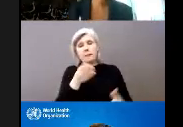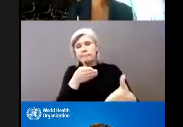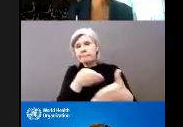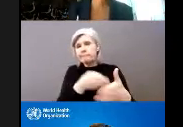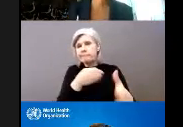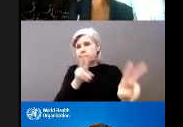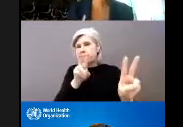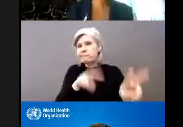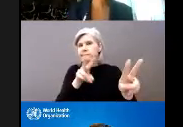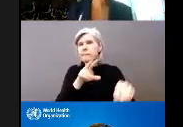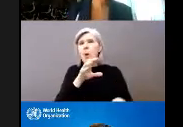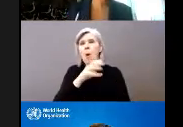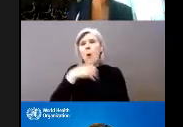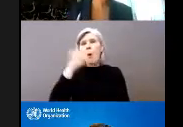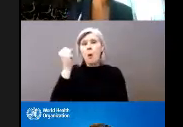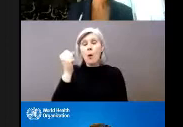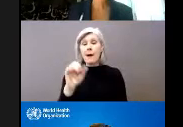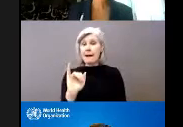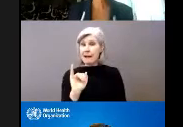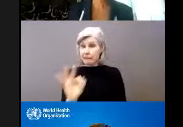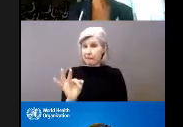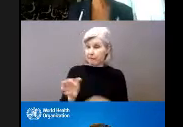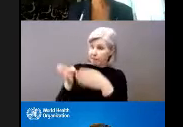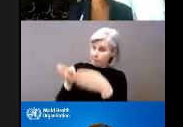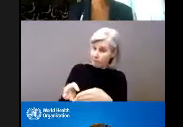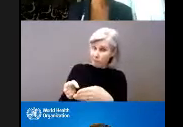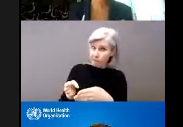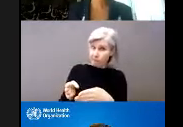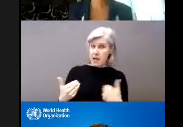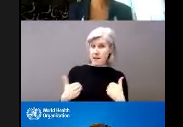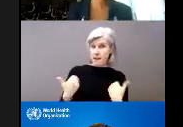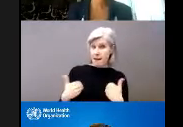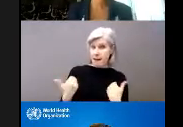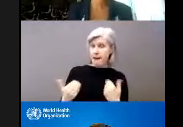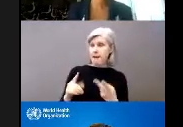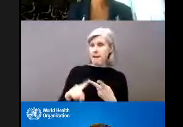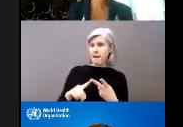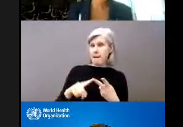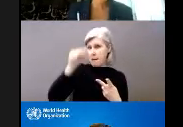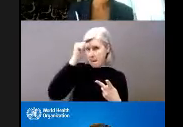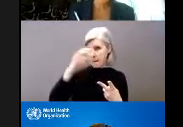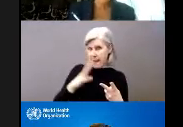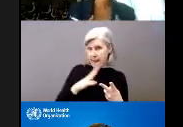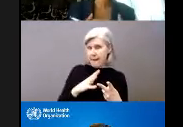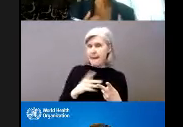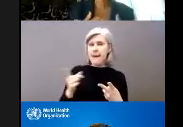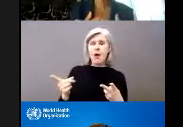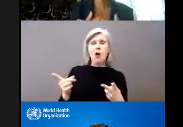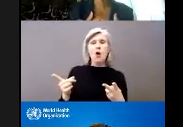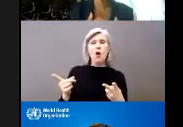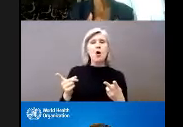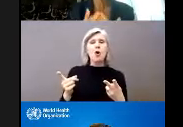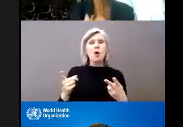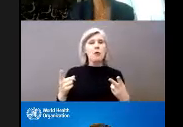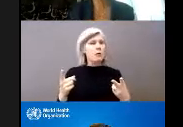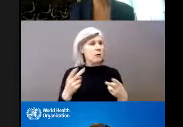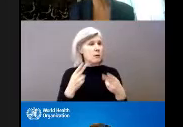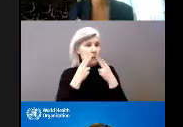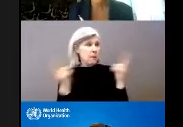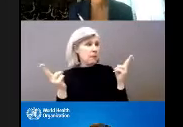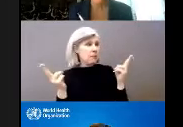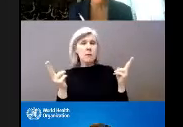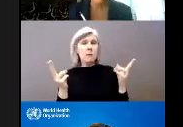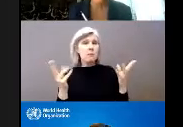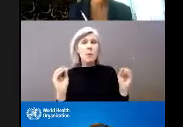young, male, fearful of death, and less educated. You're more likely to